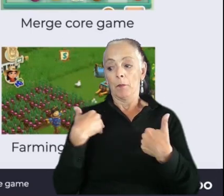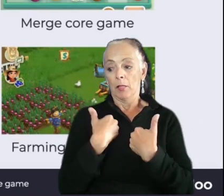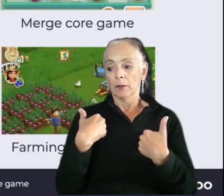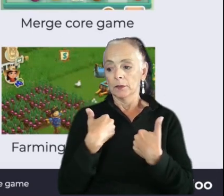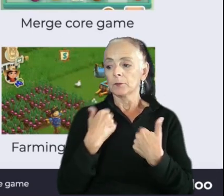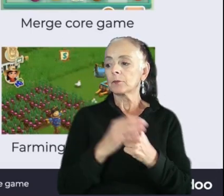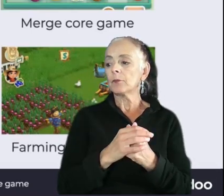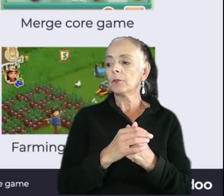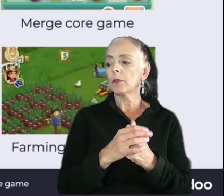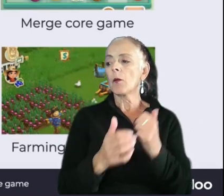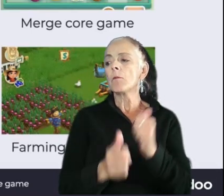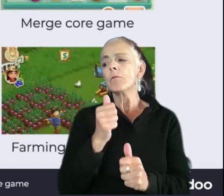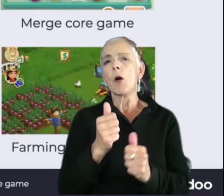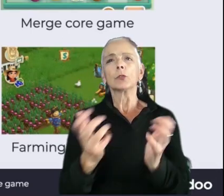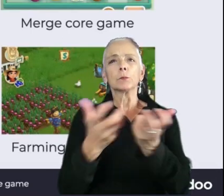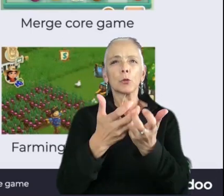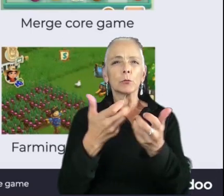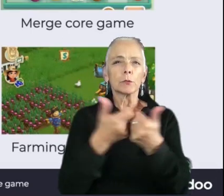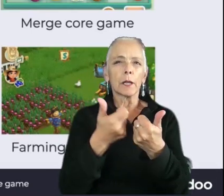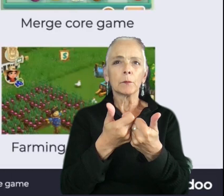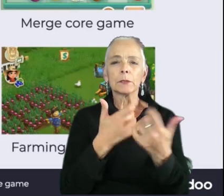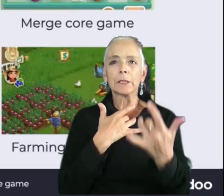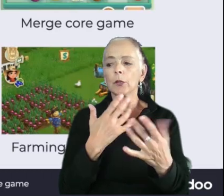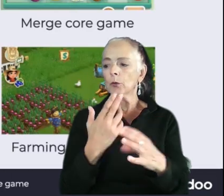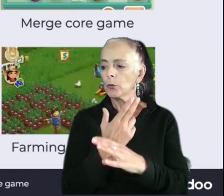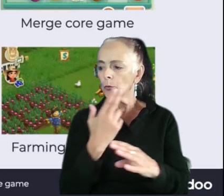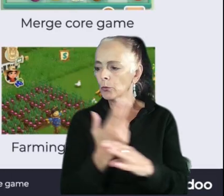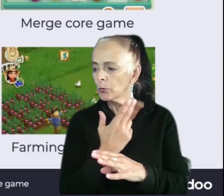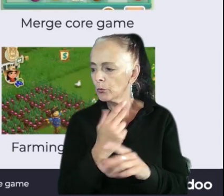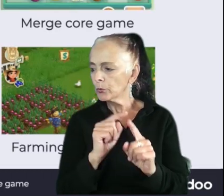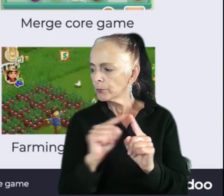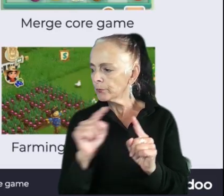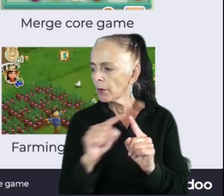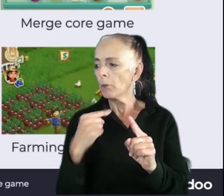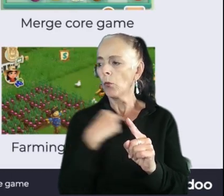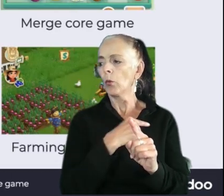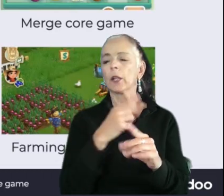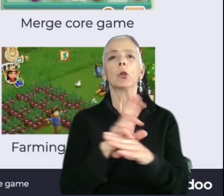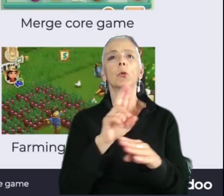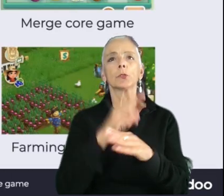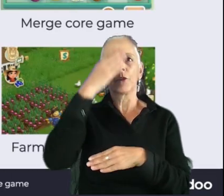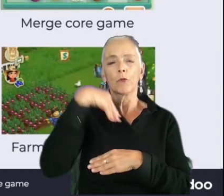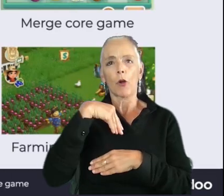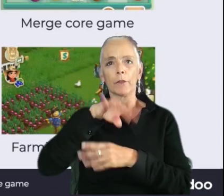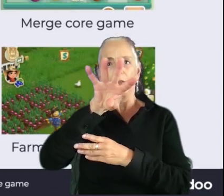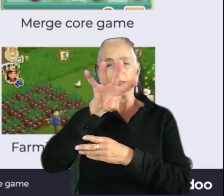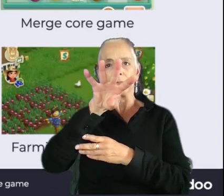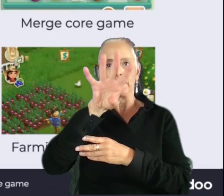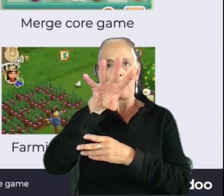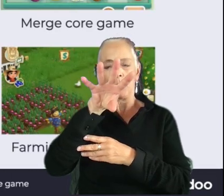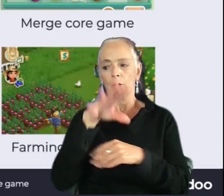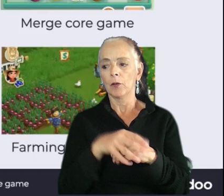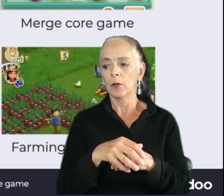or casual games use an isometric view, but we use a front-facing camera with perspective and on a touch